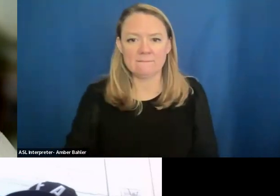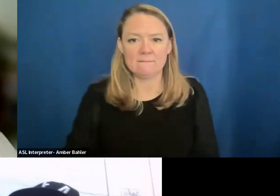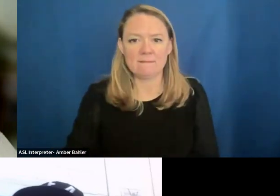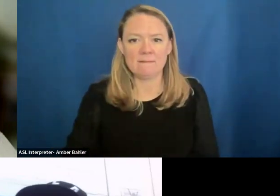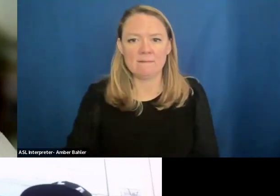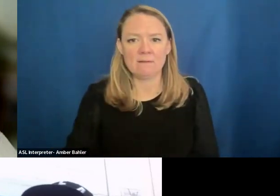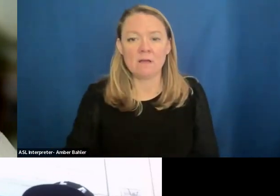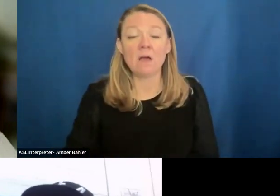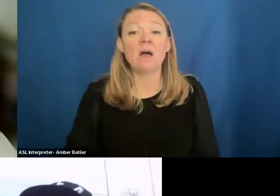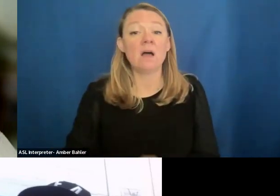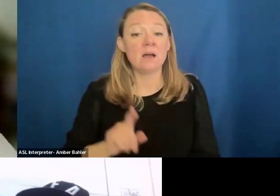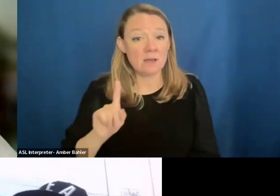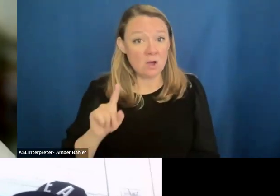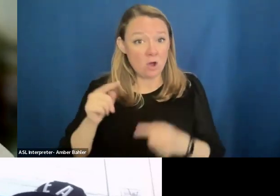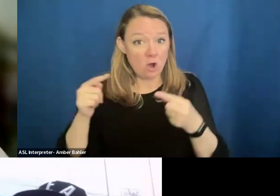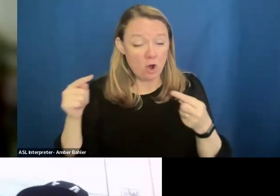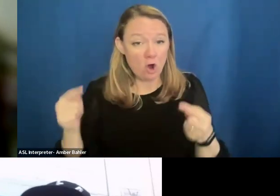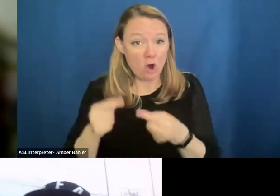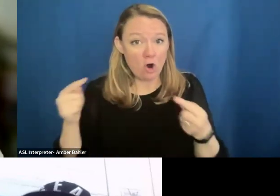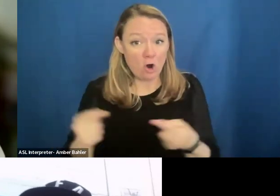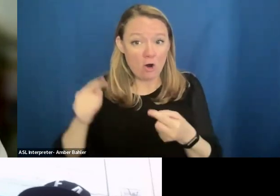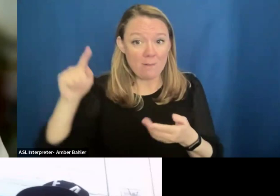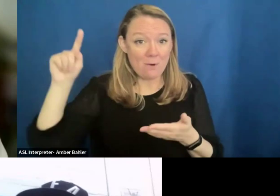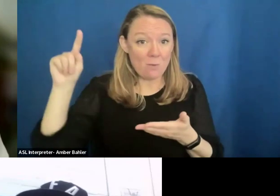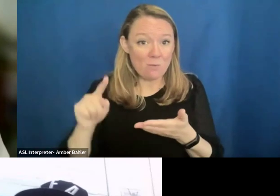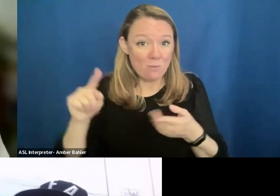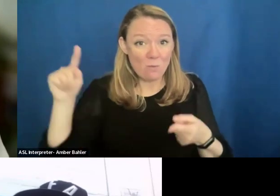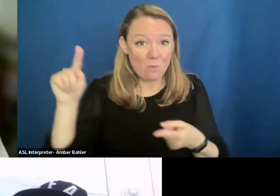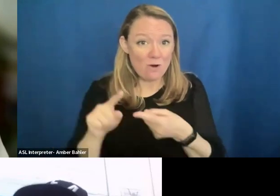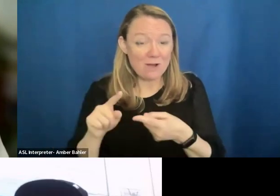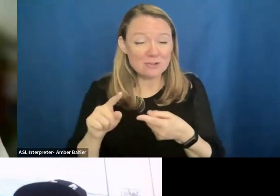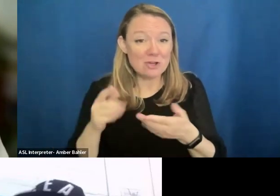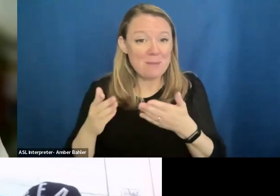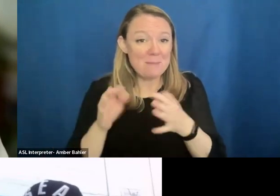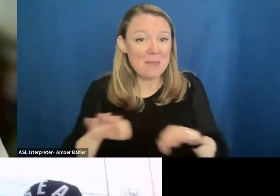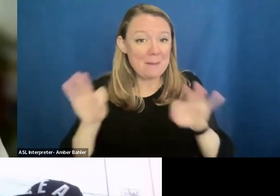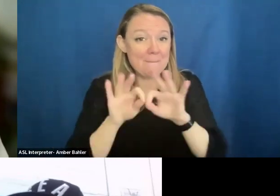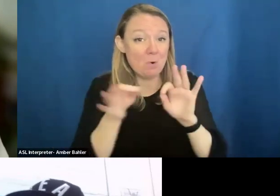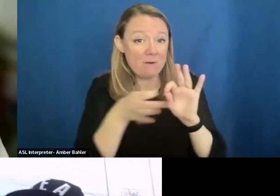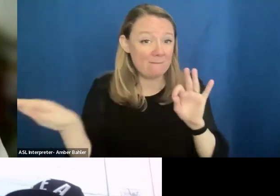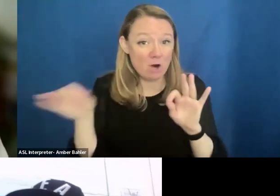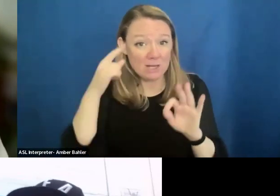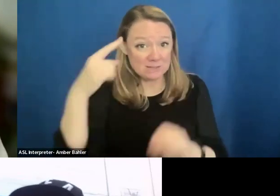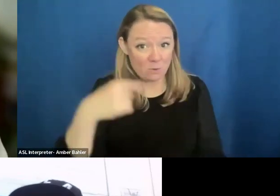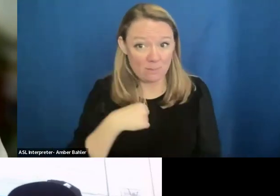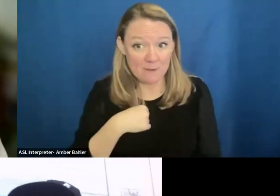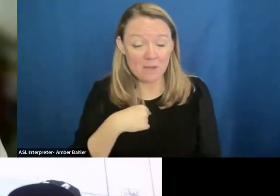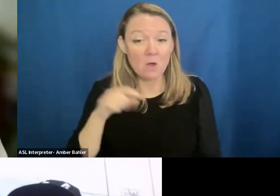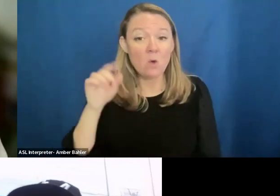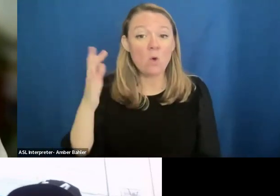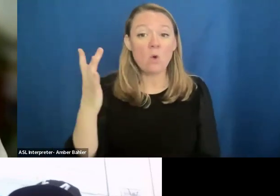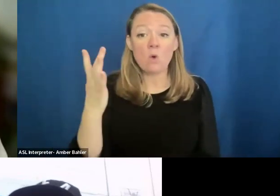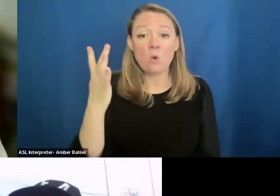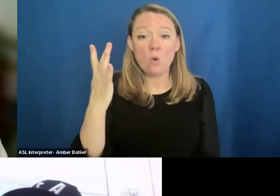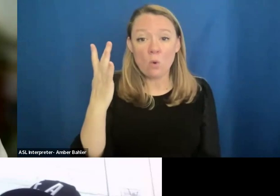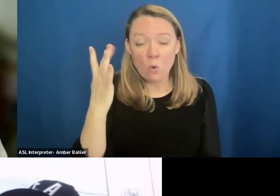harm reduction can be the key phrase for me. I'm careful because it usually means when it's not done right that bodies are